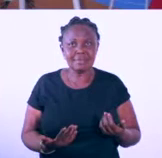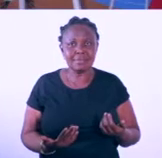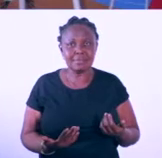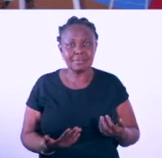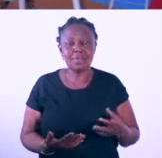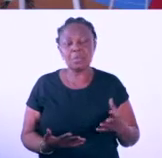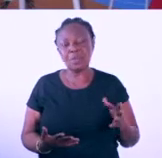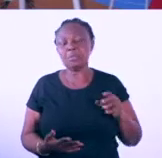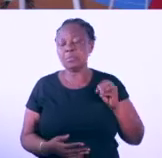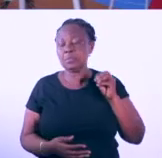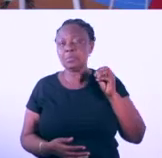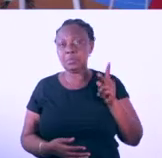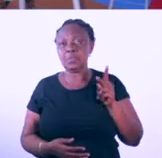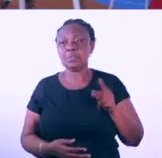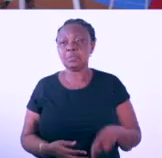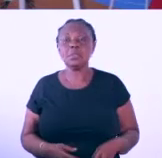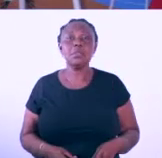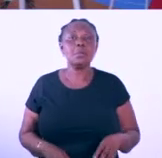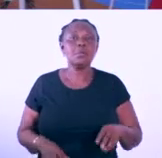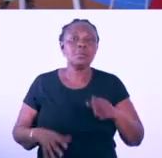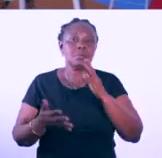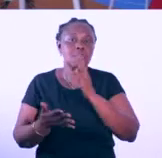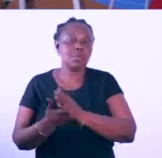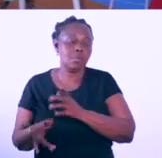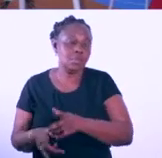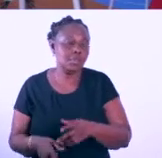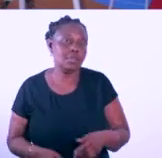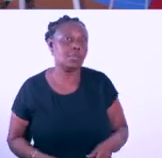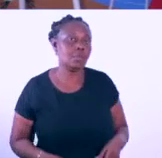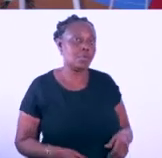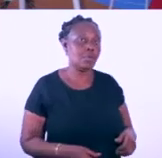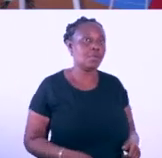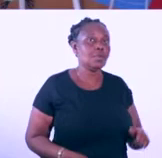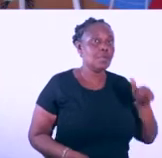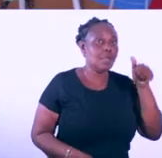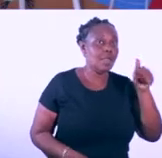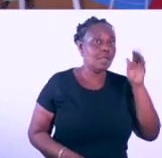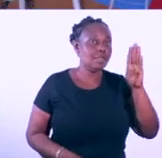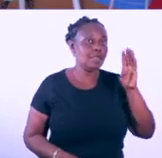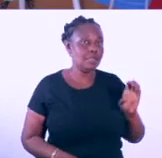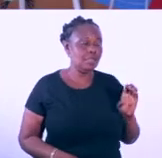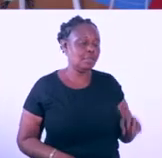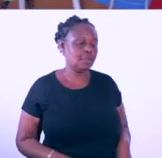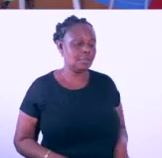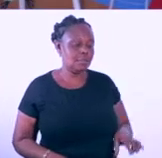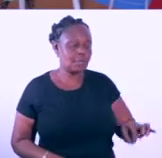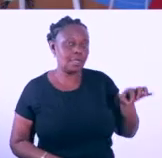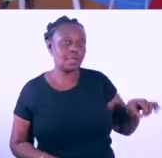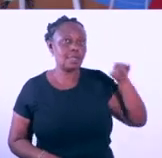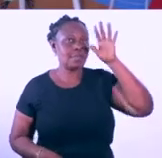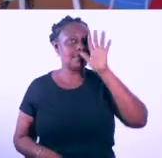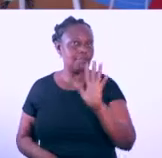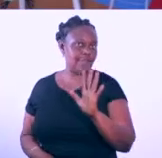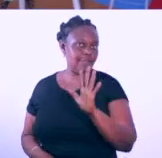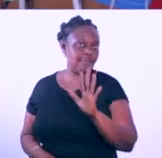Okay. Come over here to the letters. Select any five, point, and then